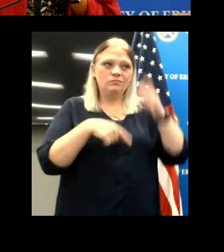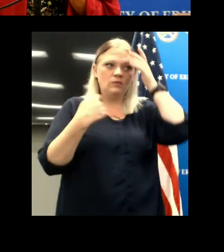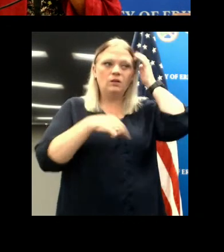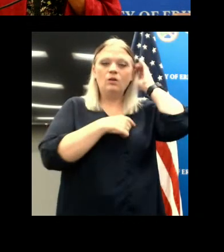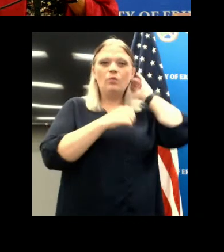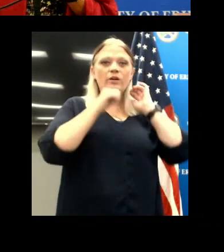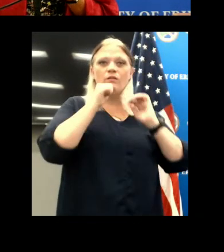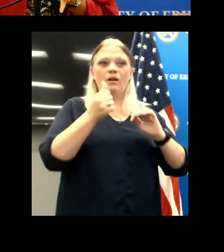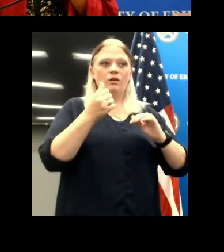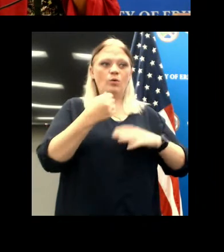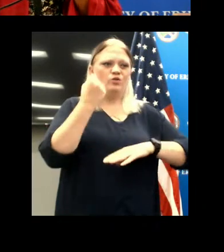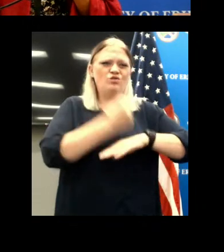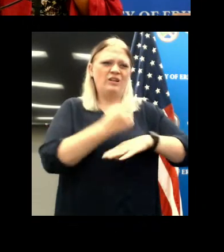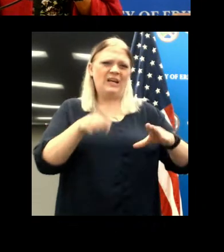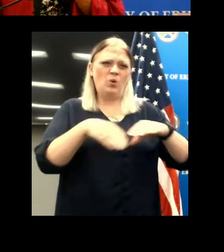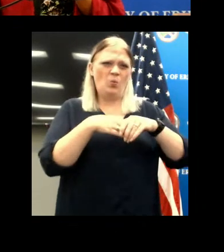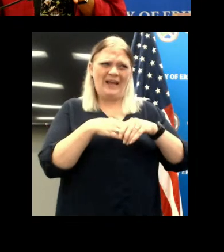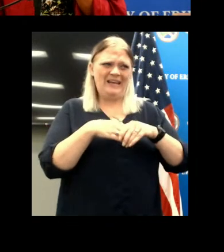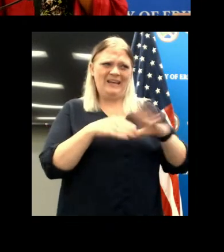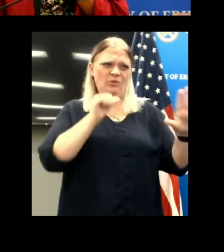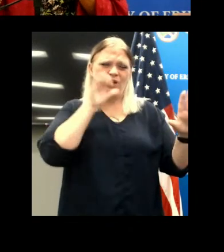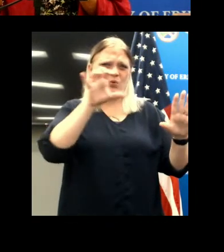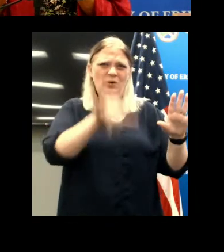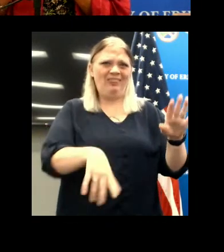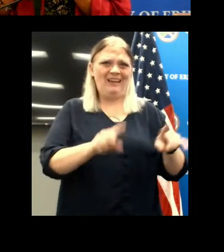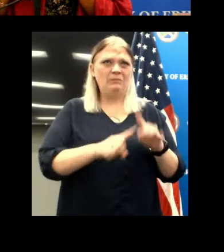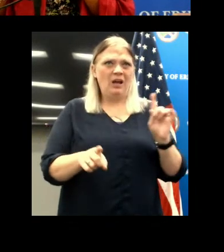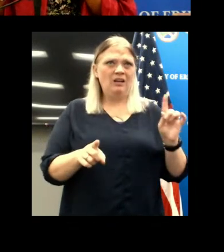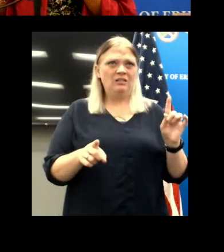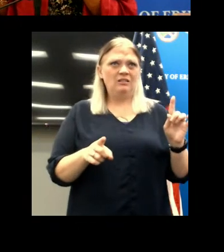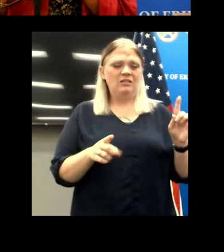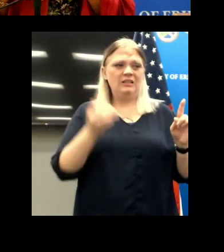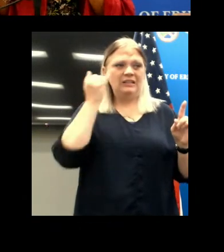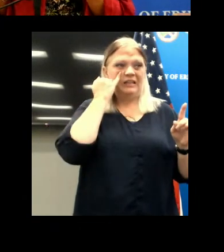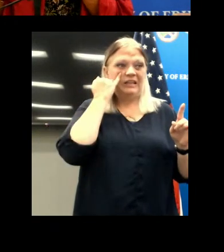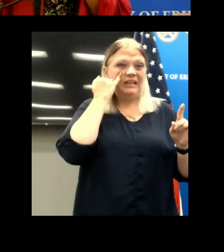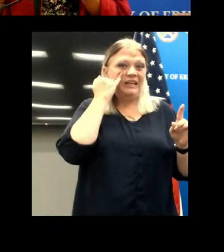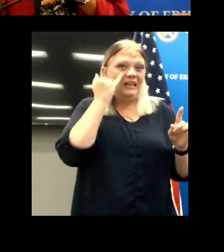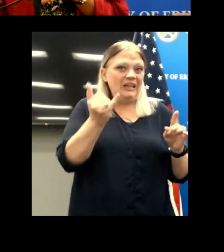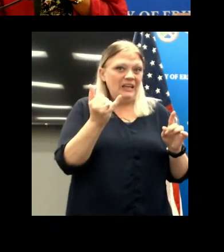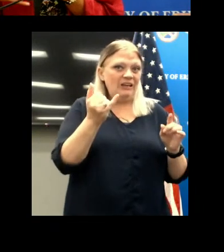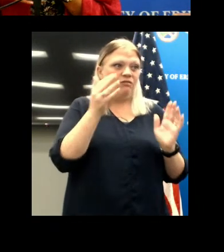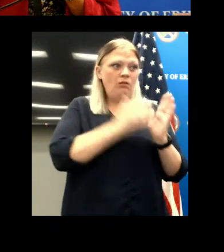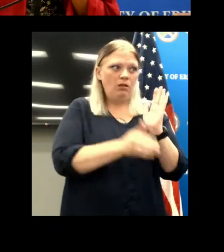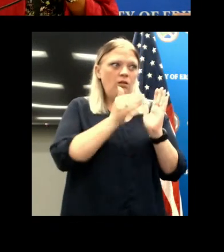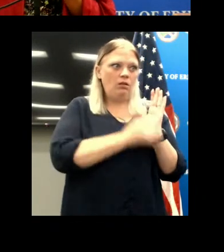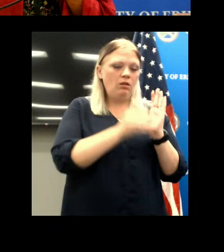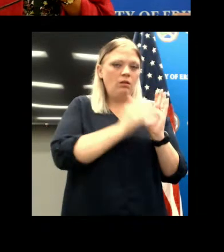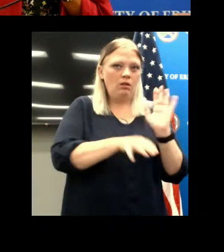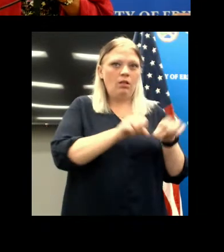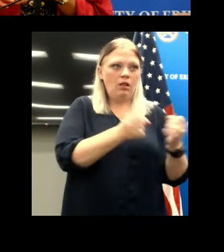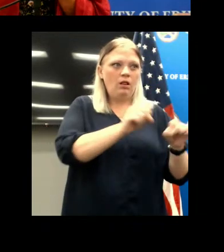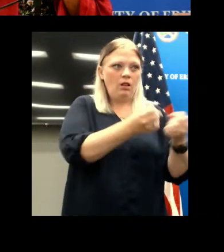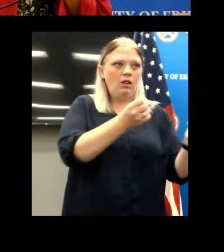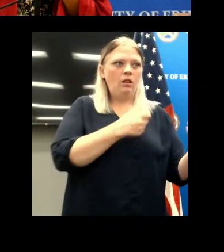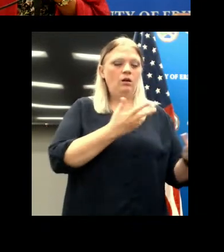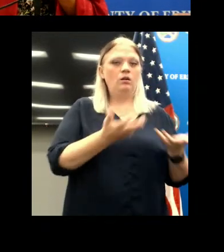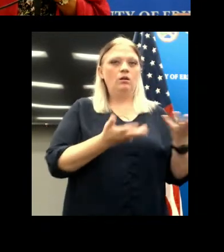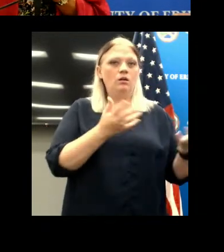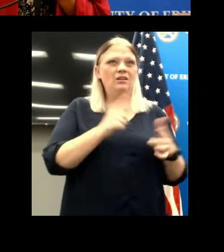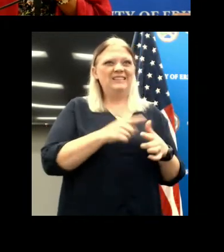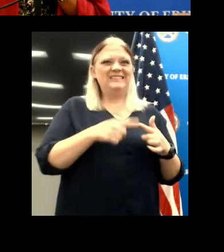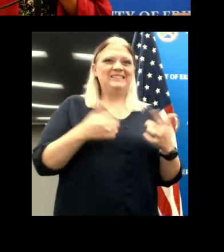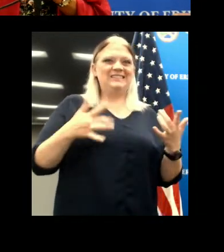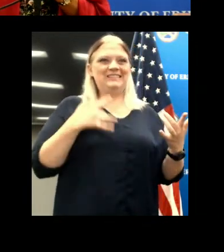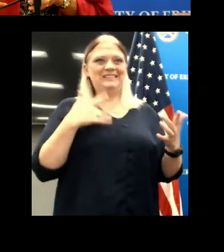going to close down the wedding. So we're not doing that. What we'll do is if it's after repeated violations and we feel that we